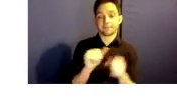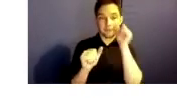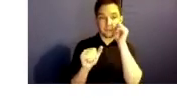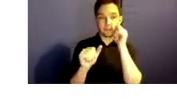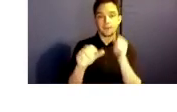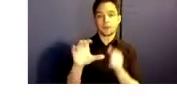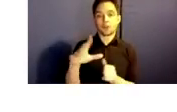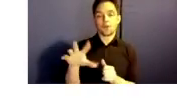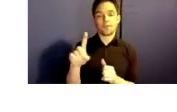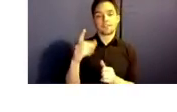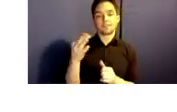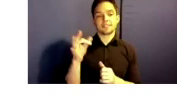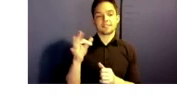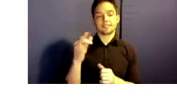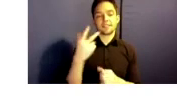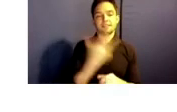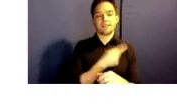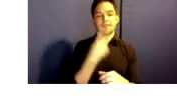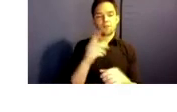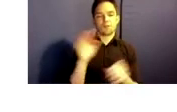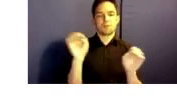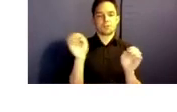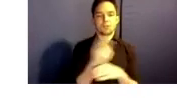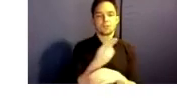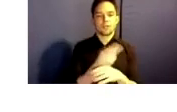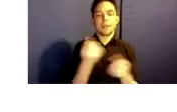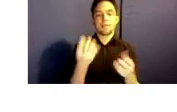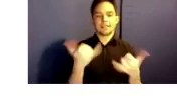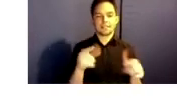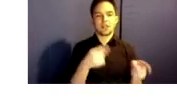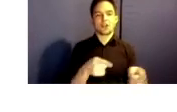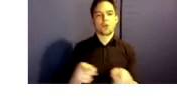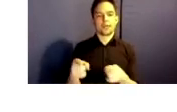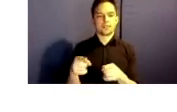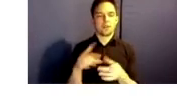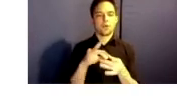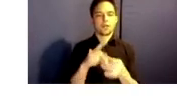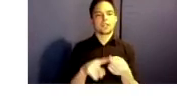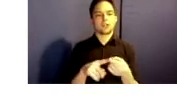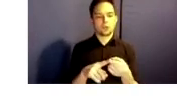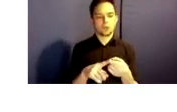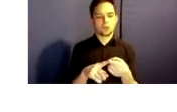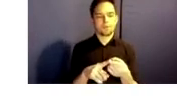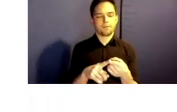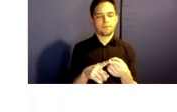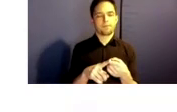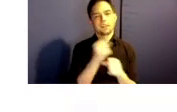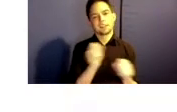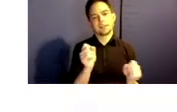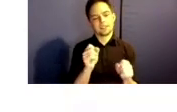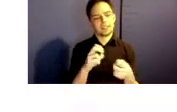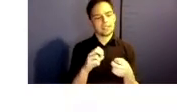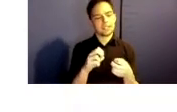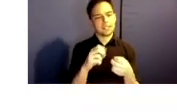emergency use, and many data are still ongoing with regard to the safety and efficacy